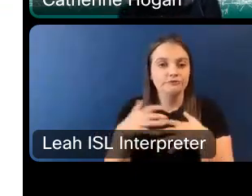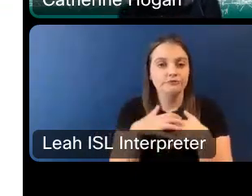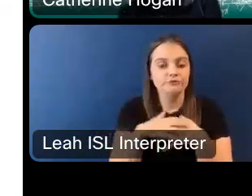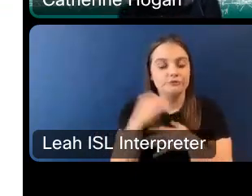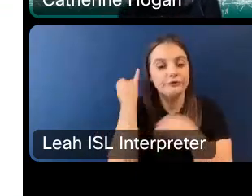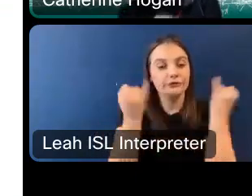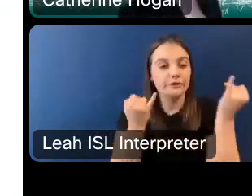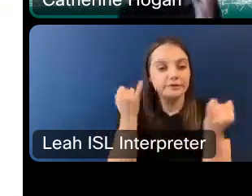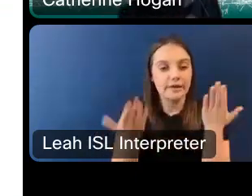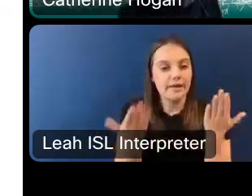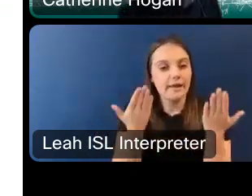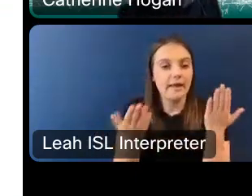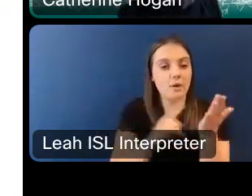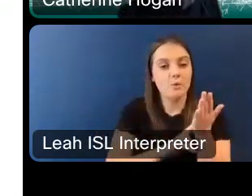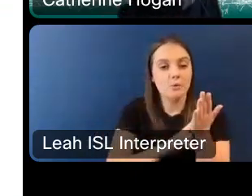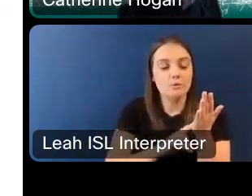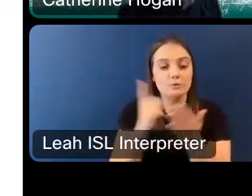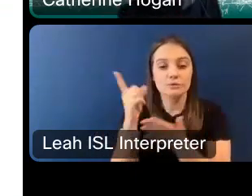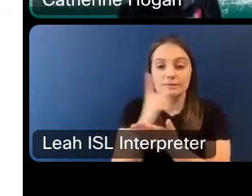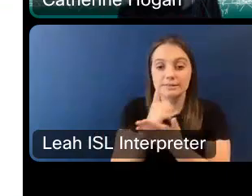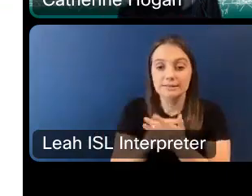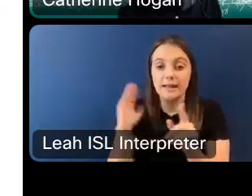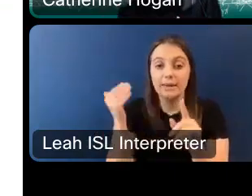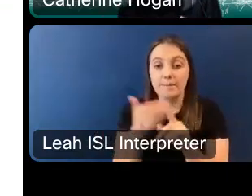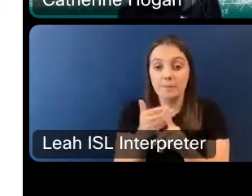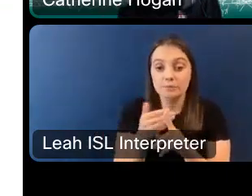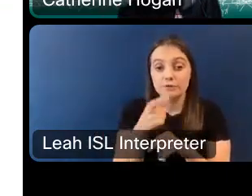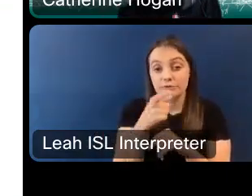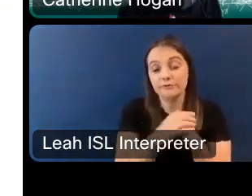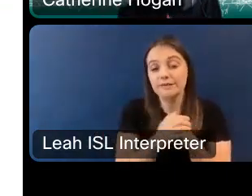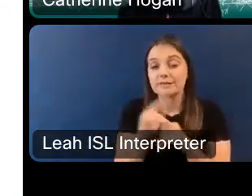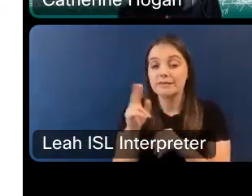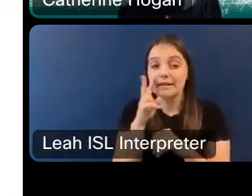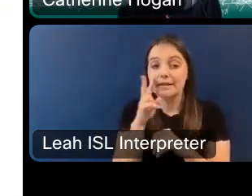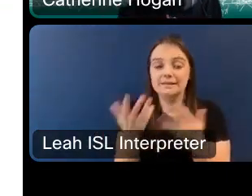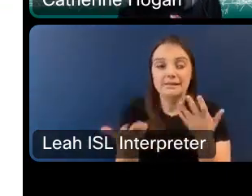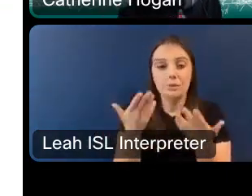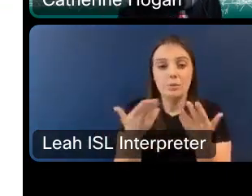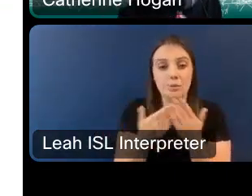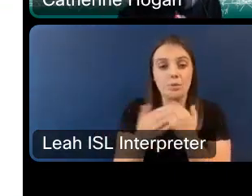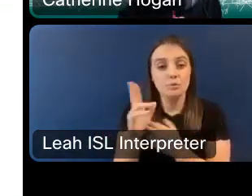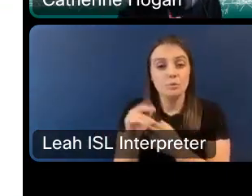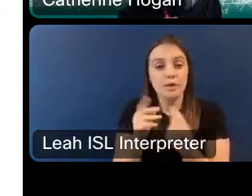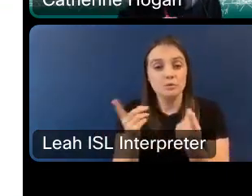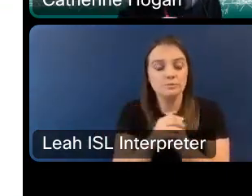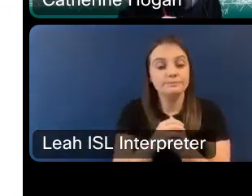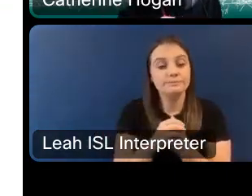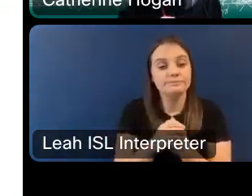how using a design approach in these concepts can look and what you can do with it. So one of